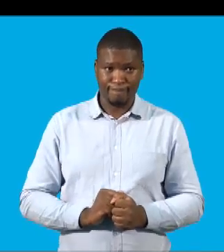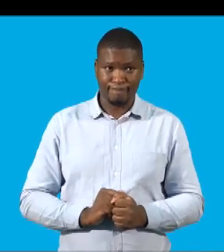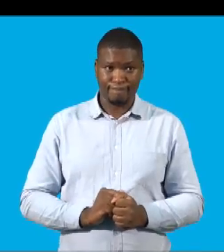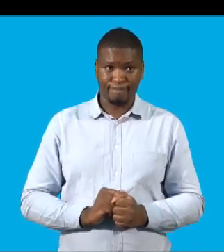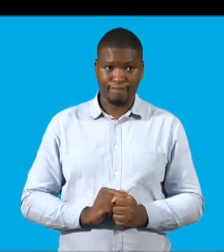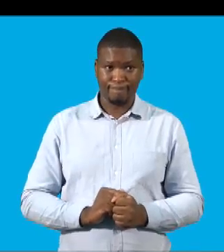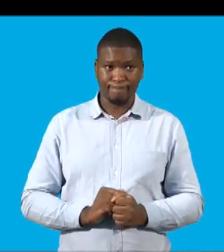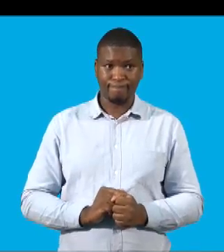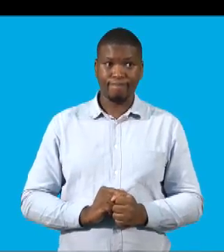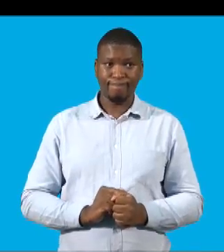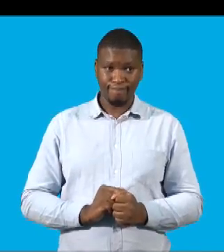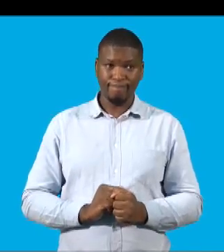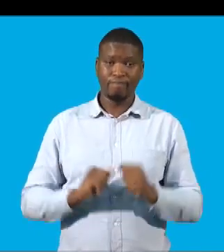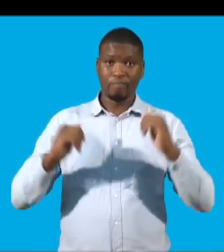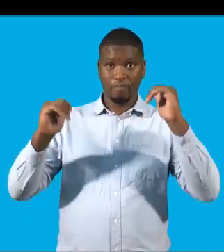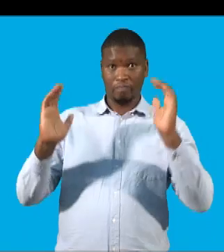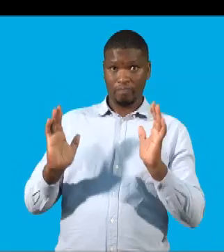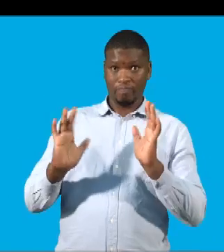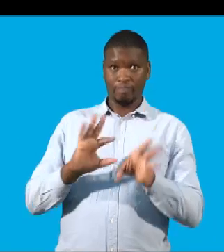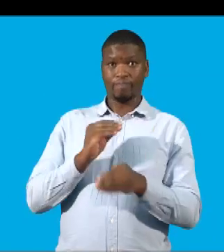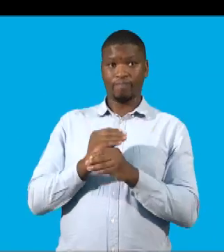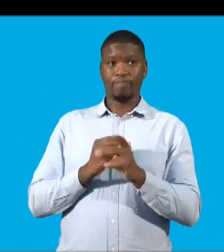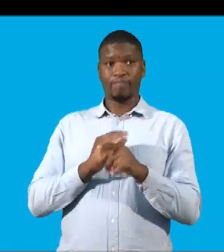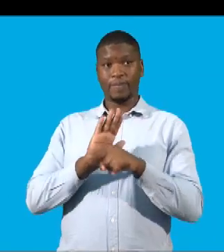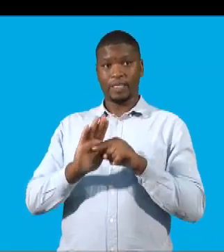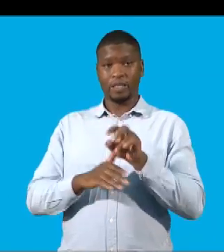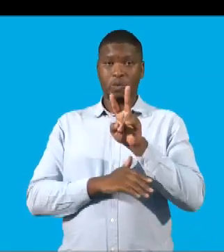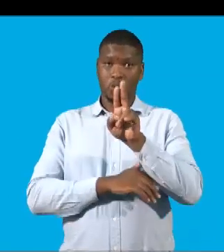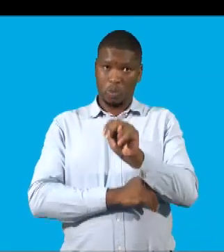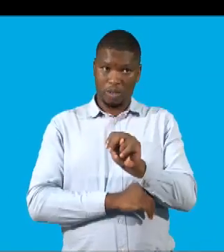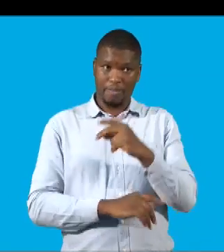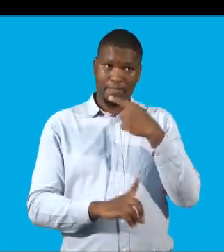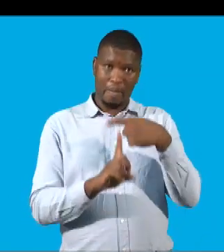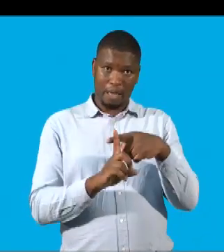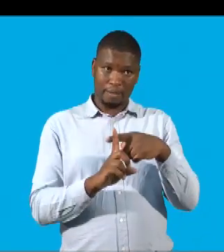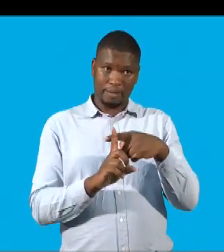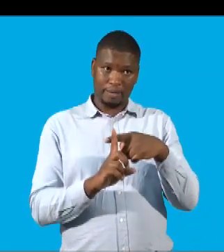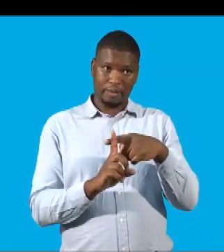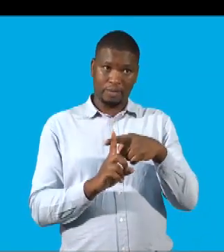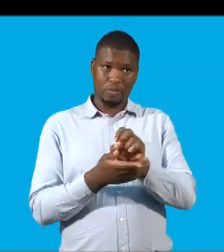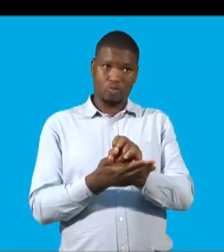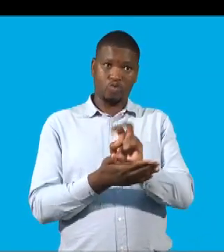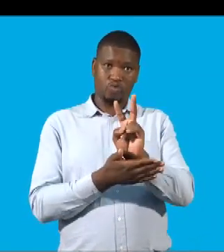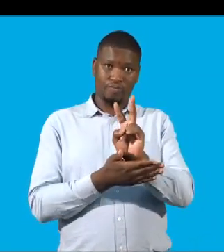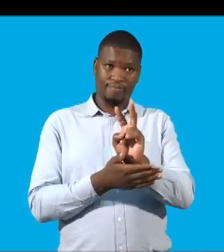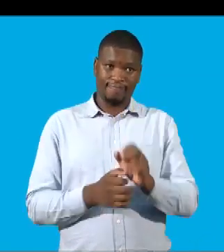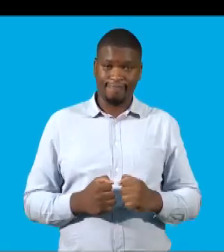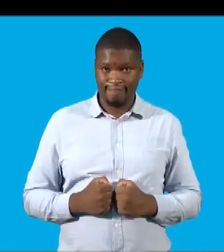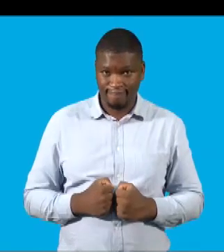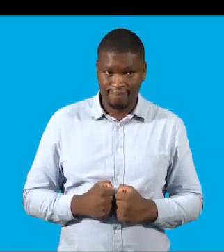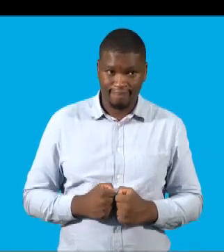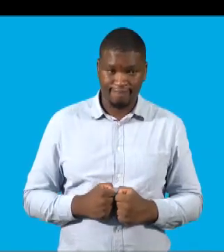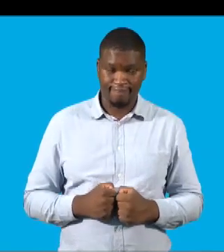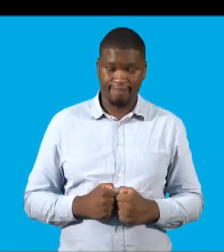we are going to have there in that bracket, we have a negative 2n plus